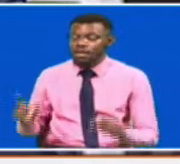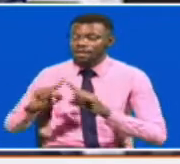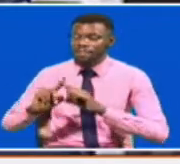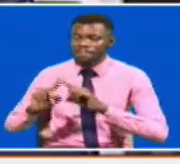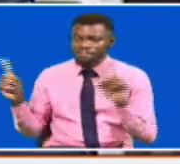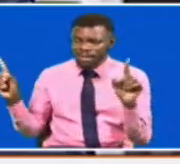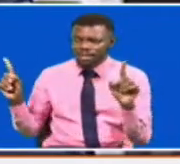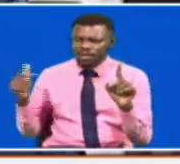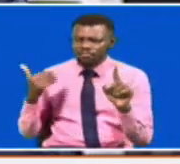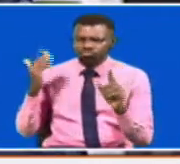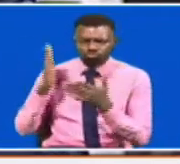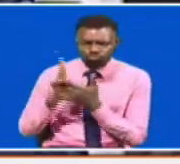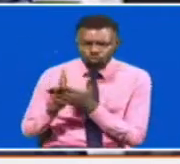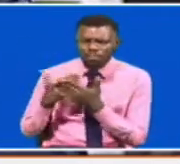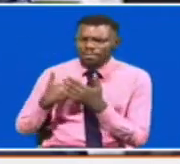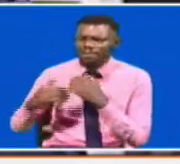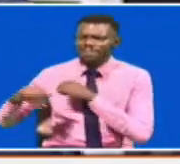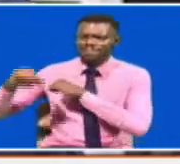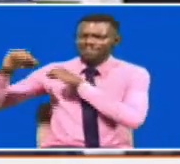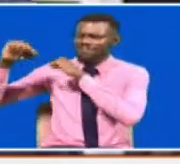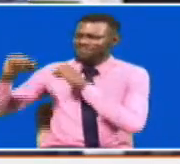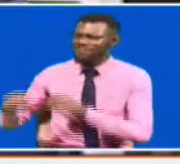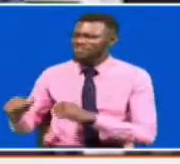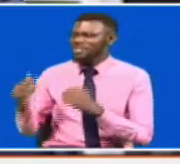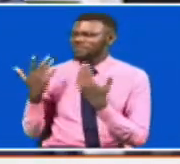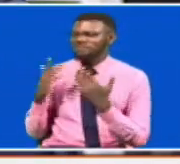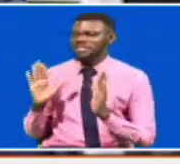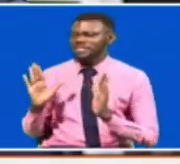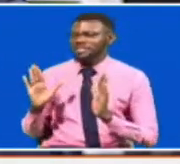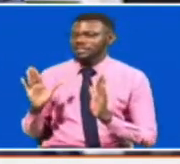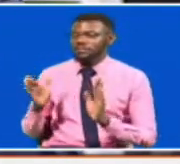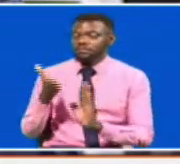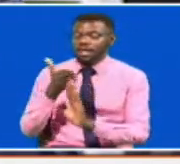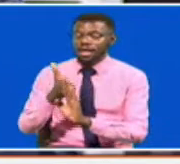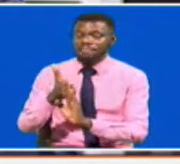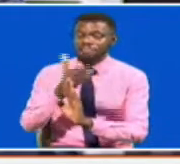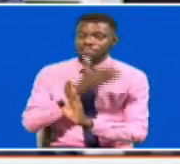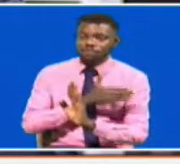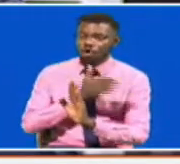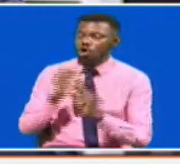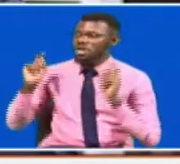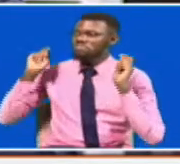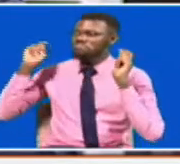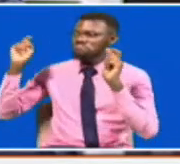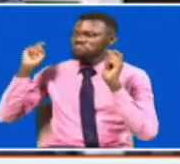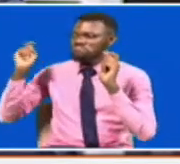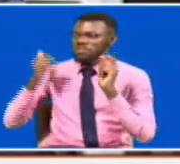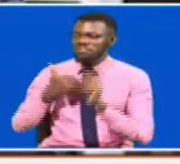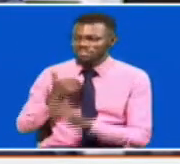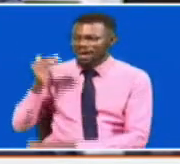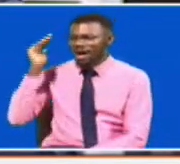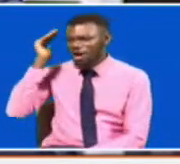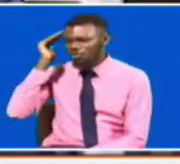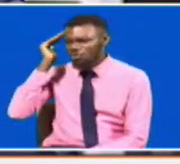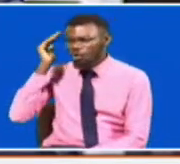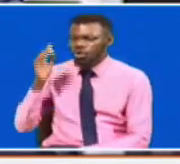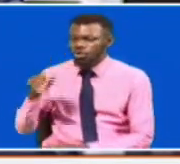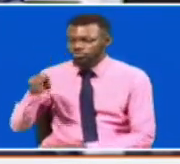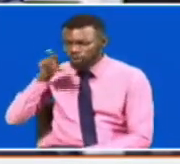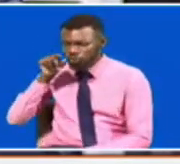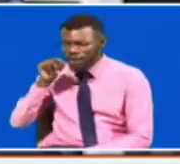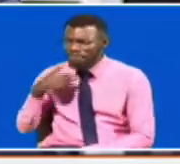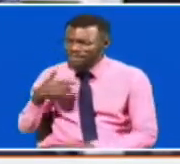I had seen it even before the Maandamano began. Mm-hmm. I said it on Twitter